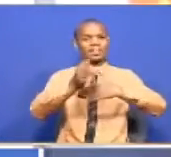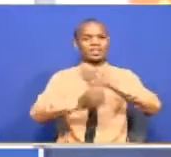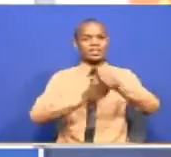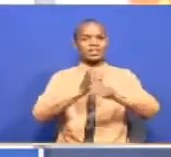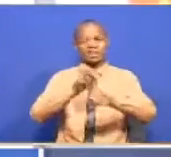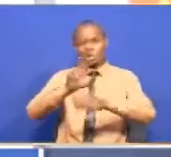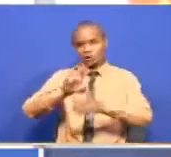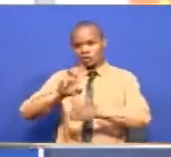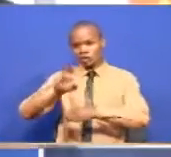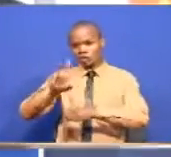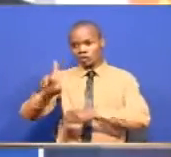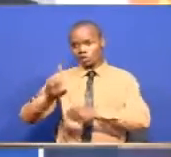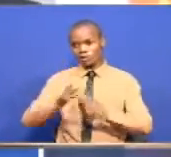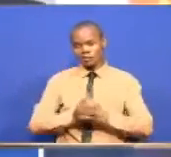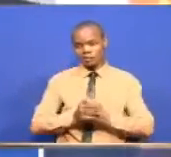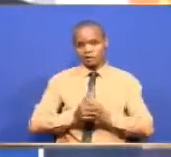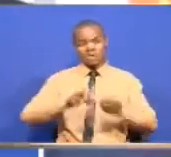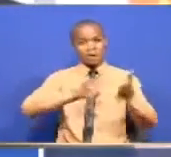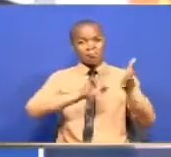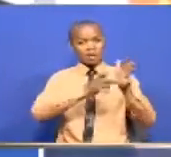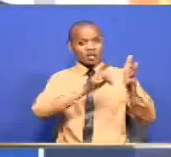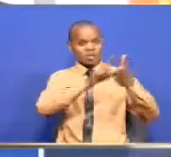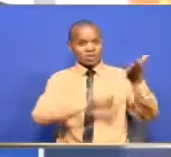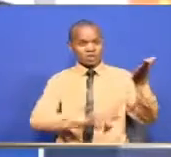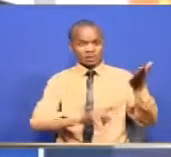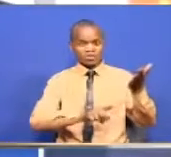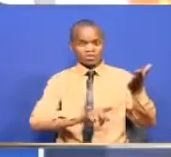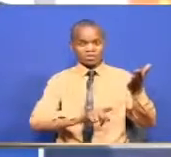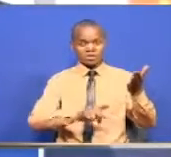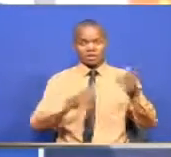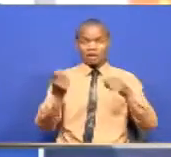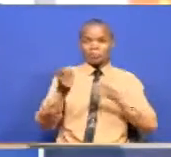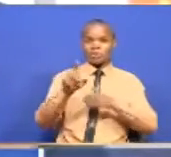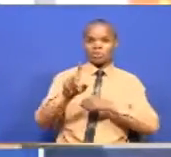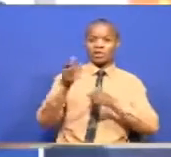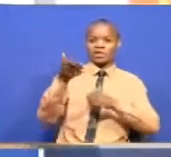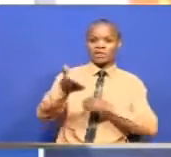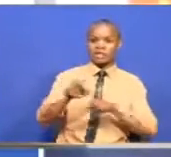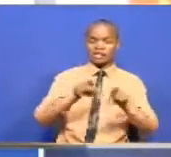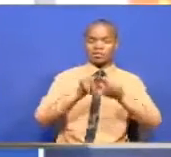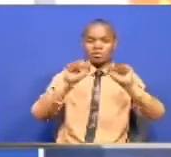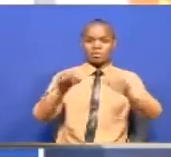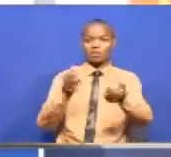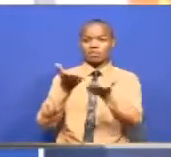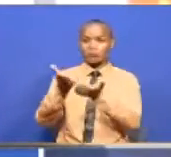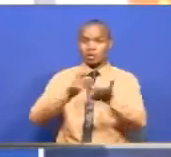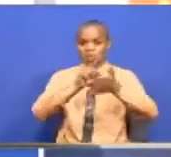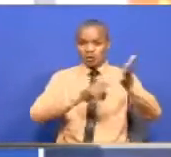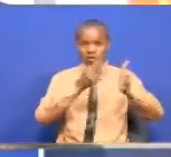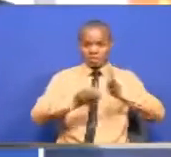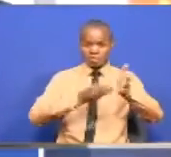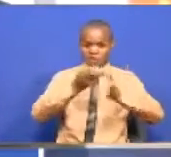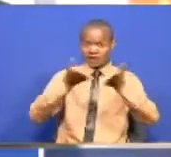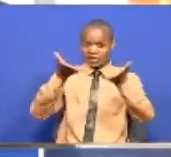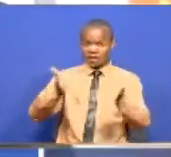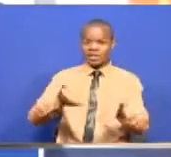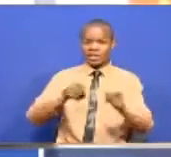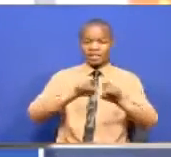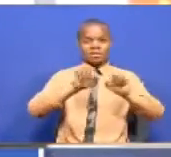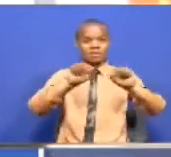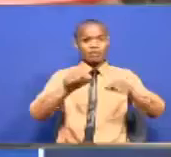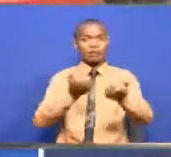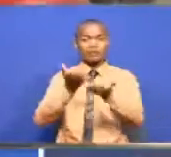2021. So January, if it comes in and it's live, so we can trade whatever we manufacture here, we can trade with the rest